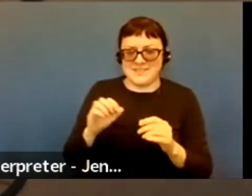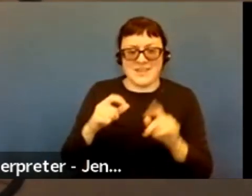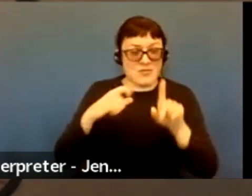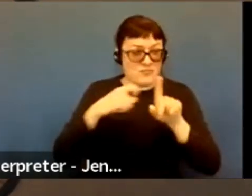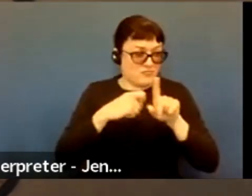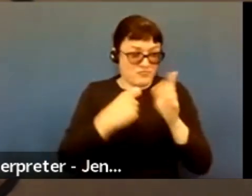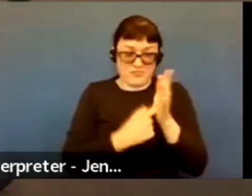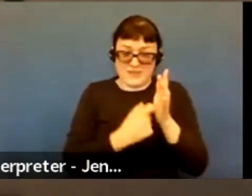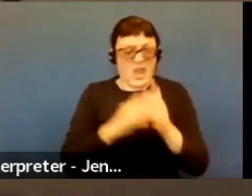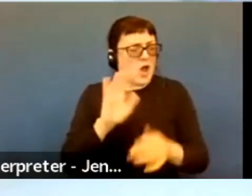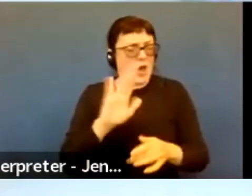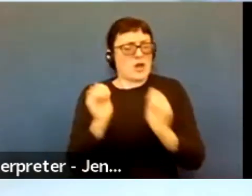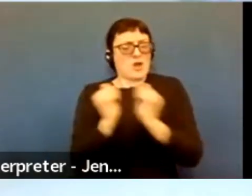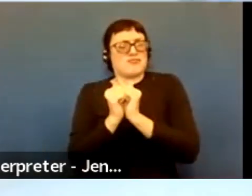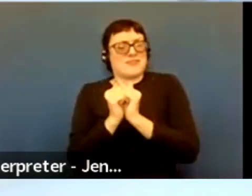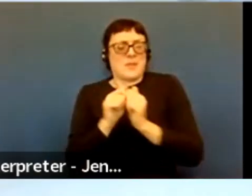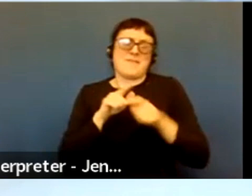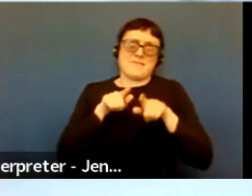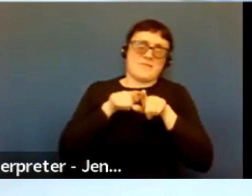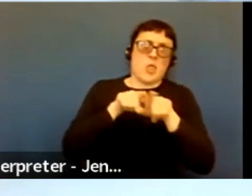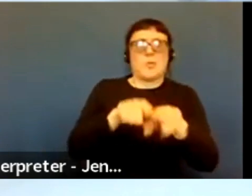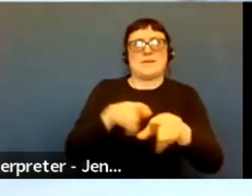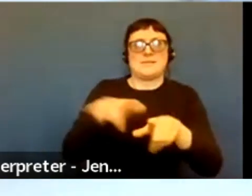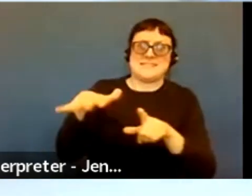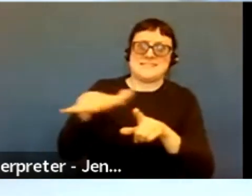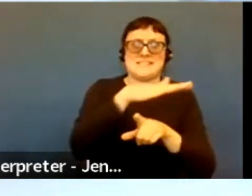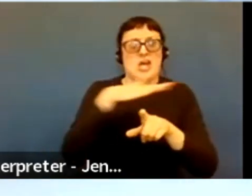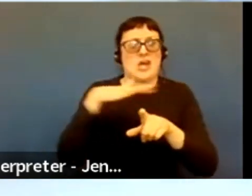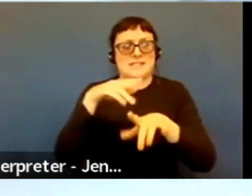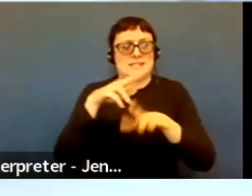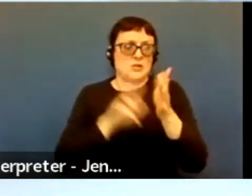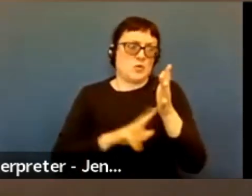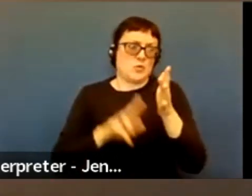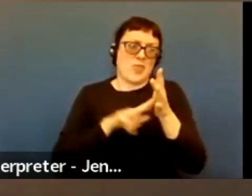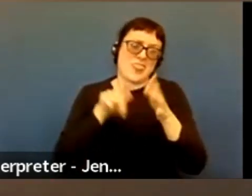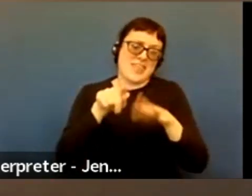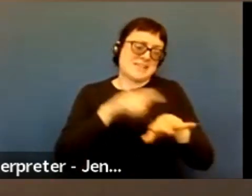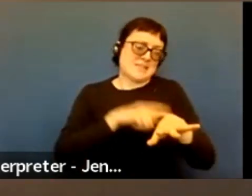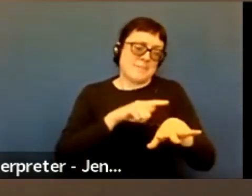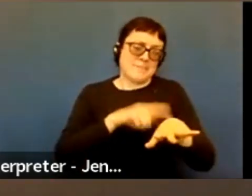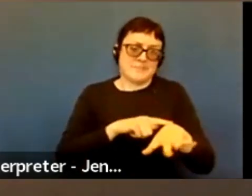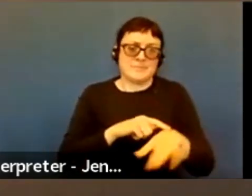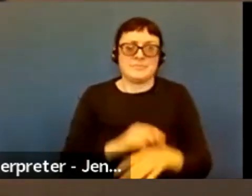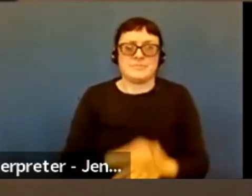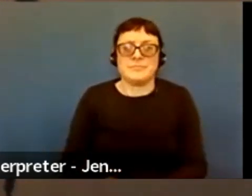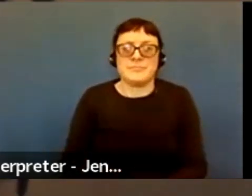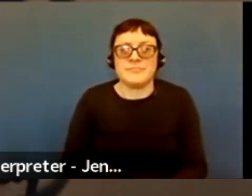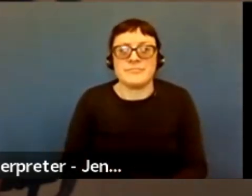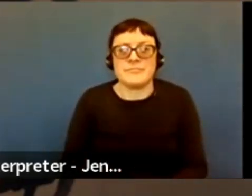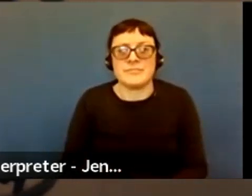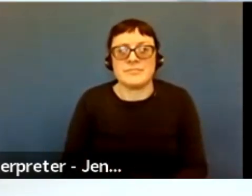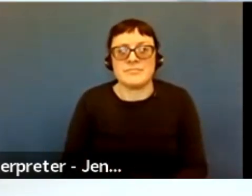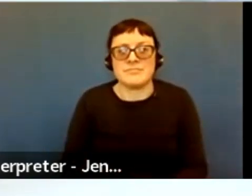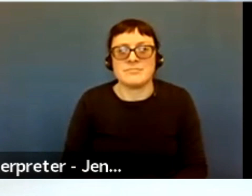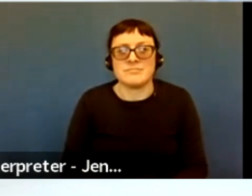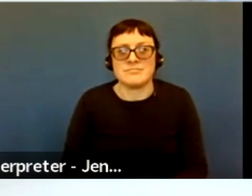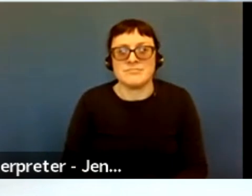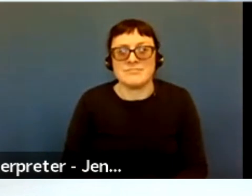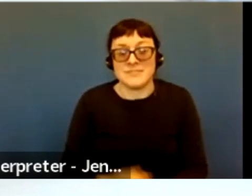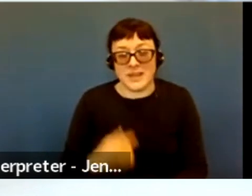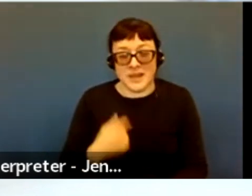specific reason. Oh, I don't agree with that. And it's following societal norms, let's say, of that particular time.